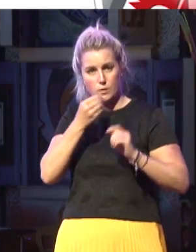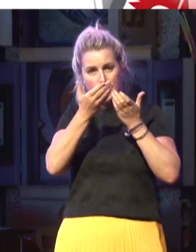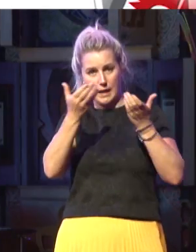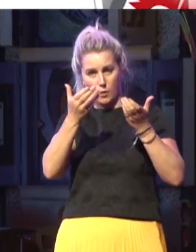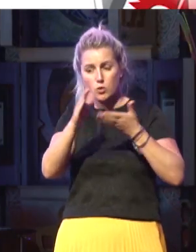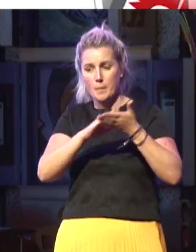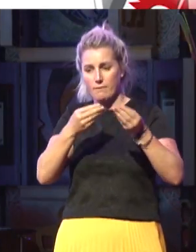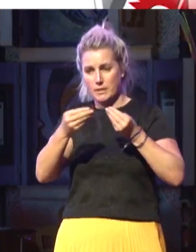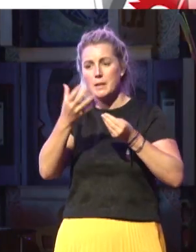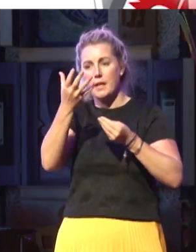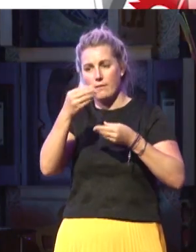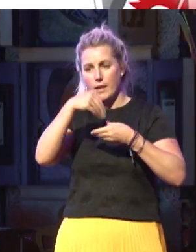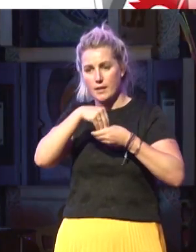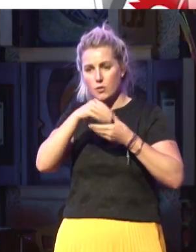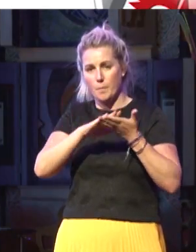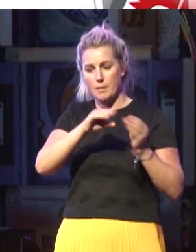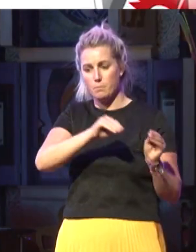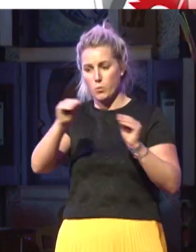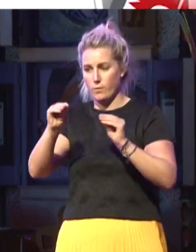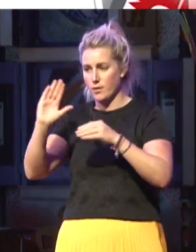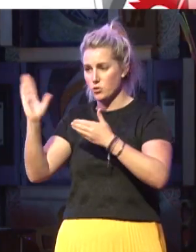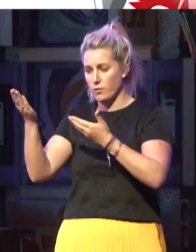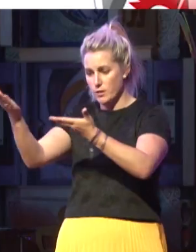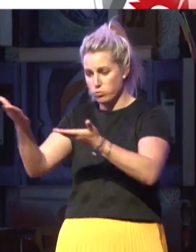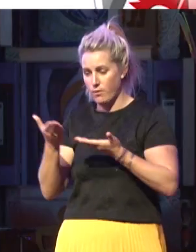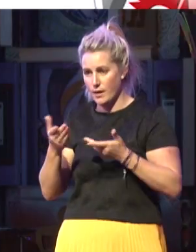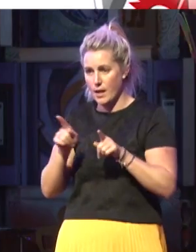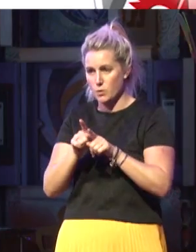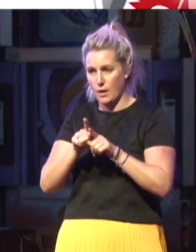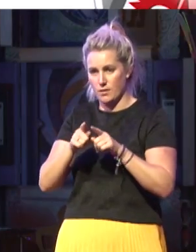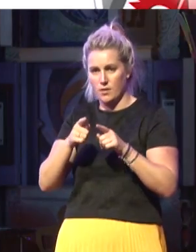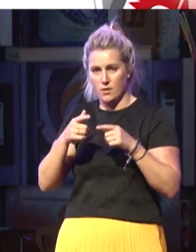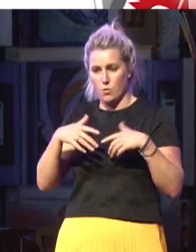them the flexibility to move service providers at will.